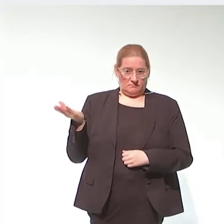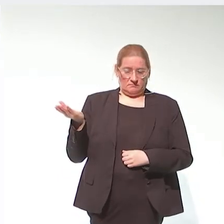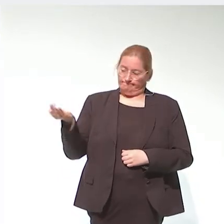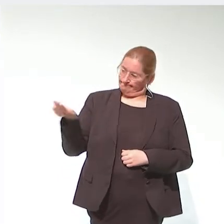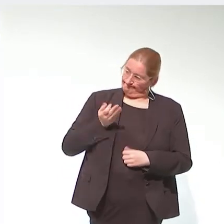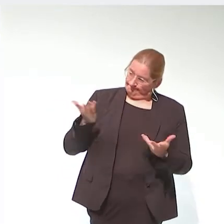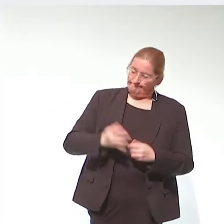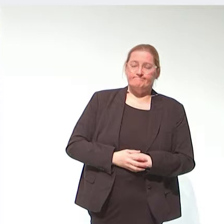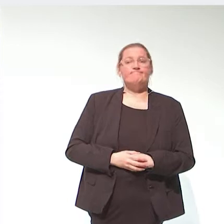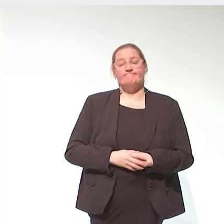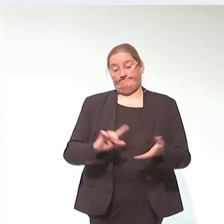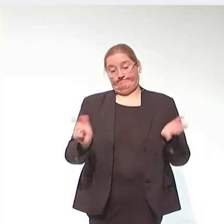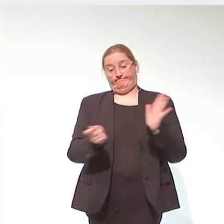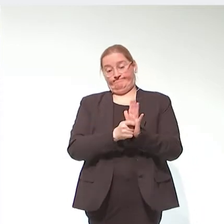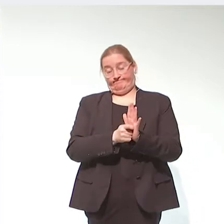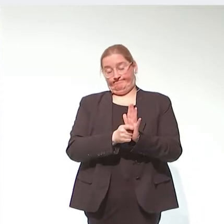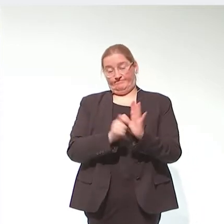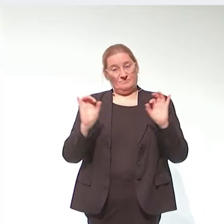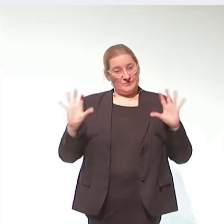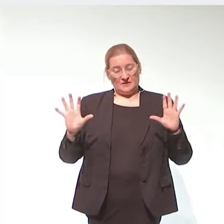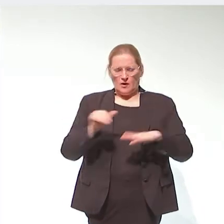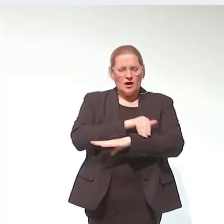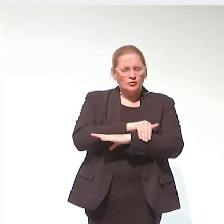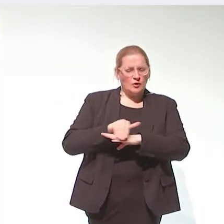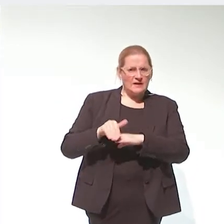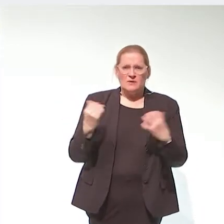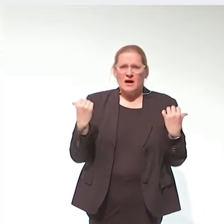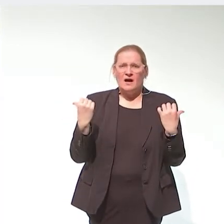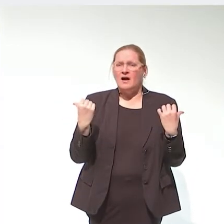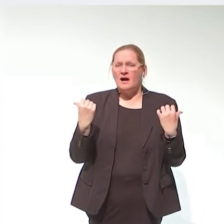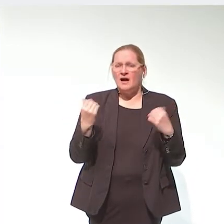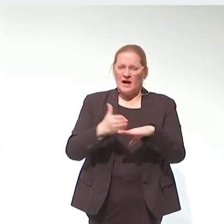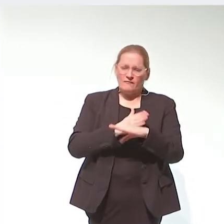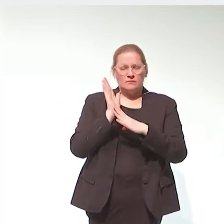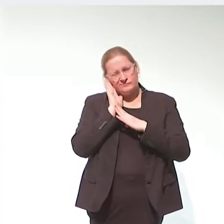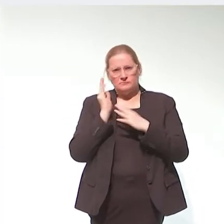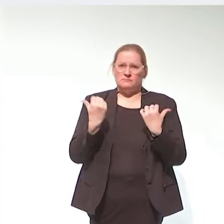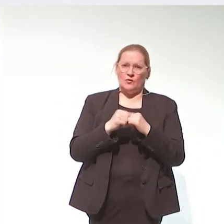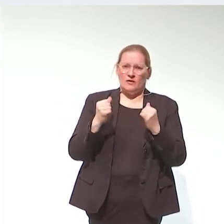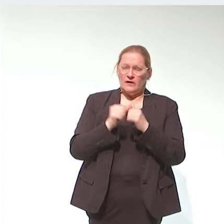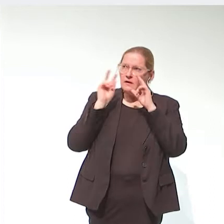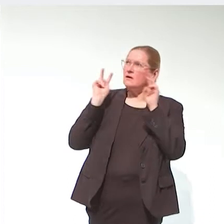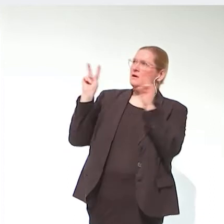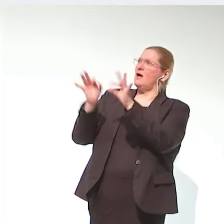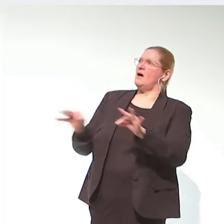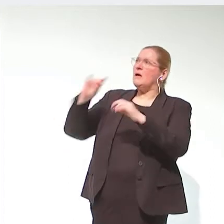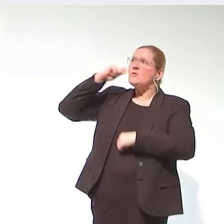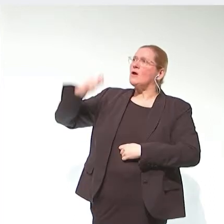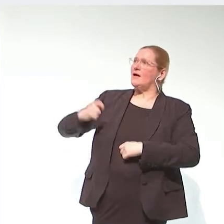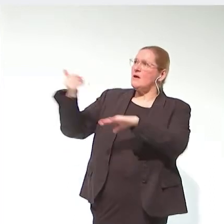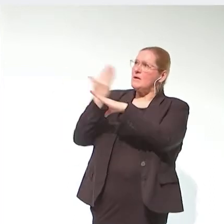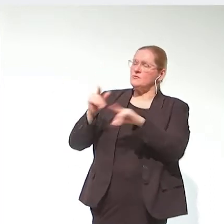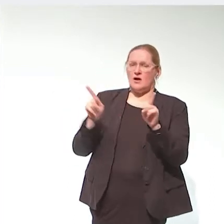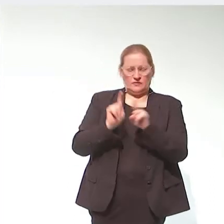check what has been happening. And I believe for the persons with disabilities, this has been even more